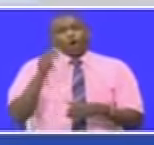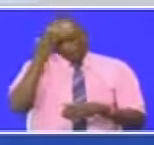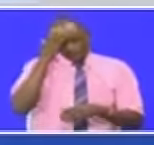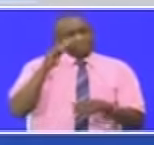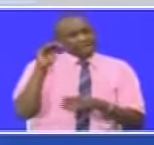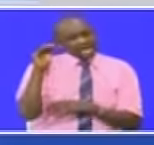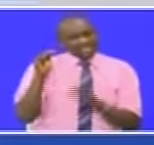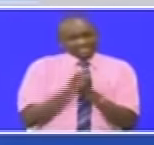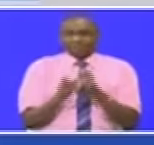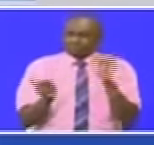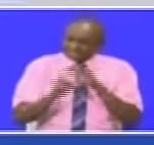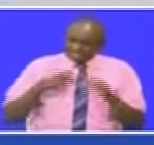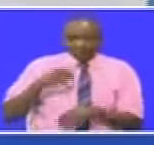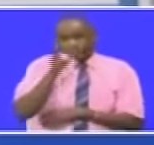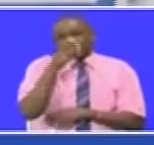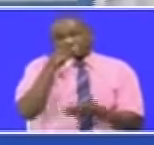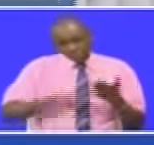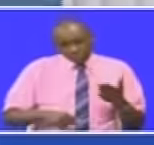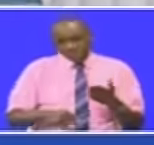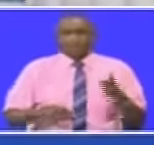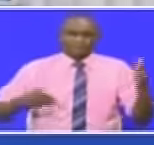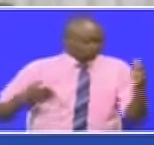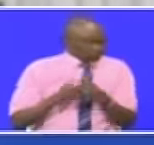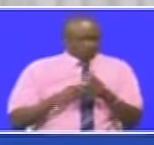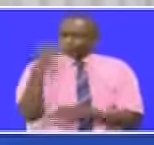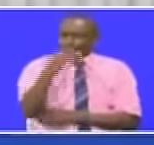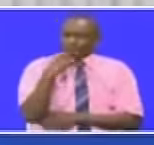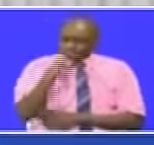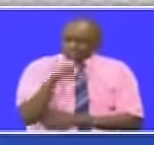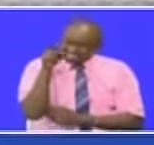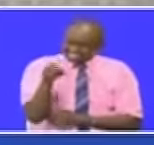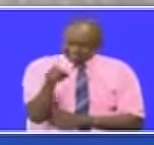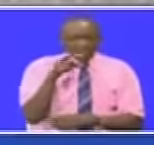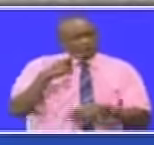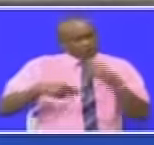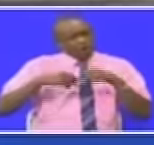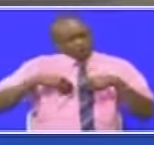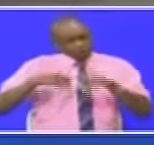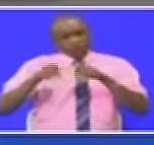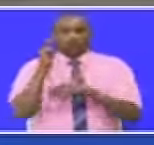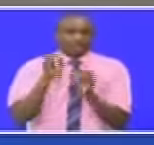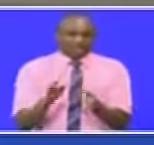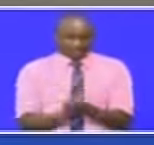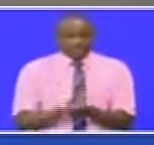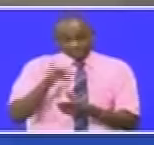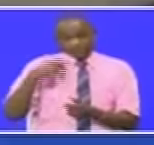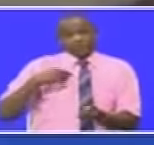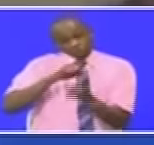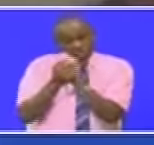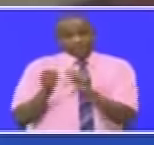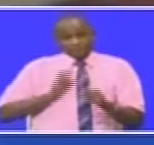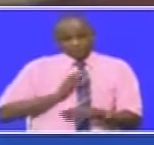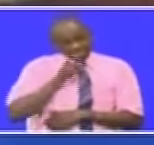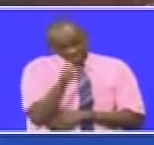for Water and Irrigation, Eugene Wamalwa, revoked the suspensions, terming them unprocedural. The move to overturn the board's decision